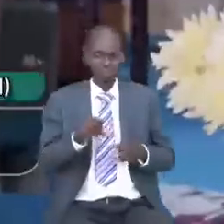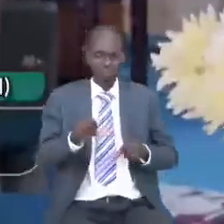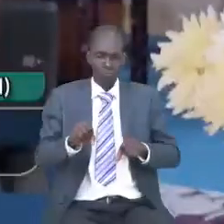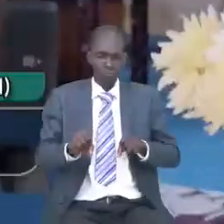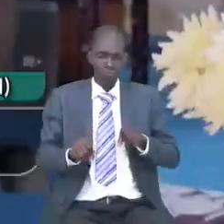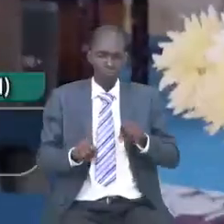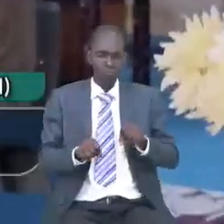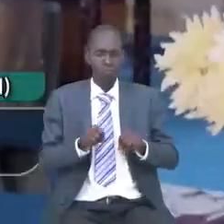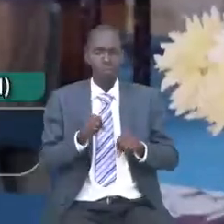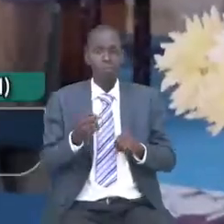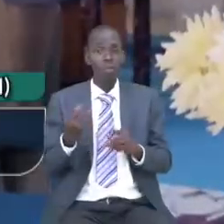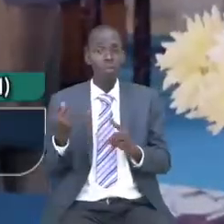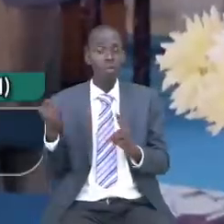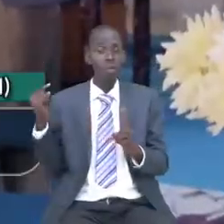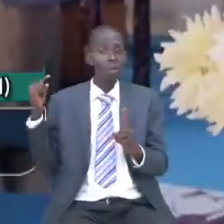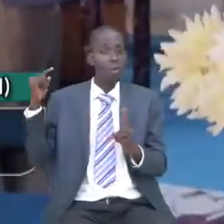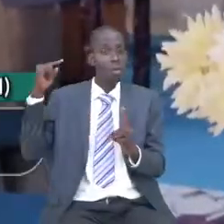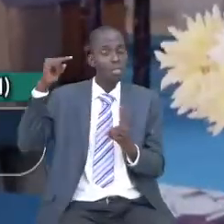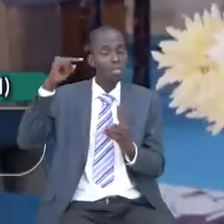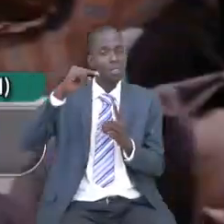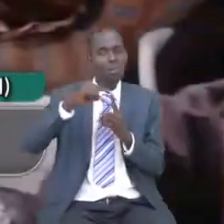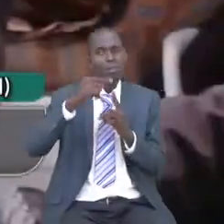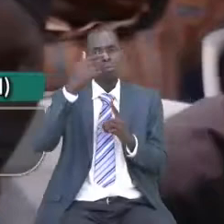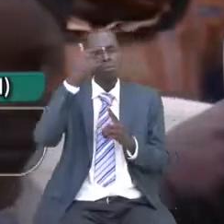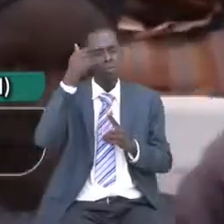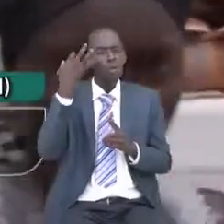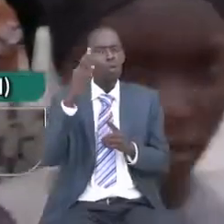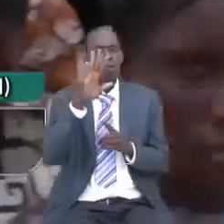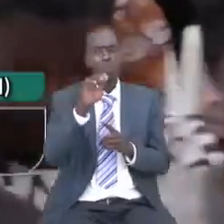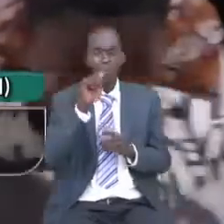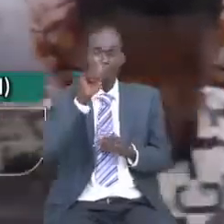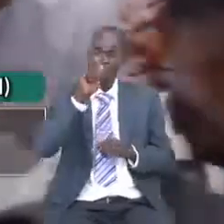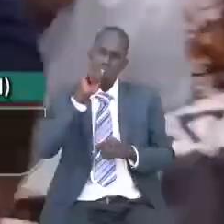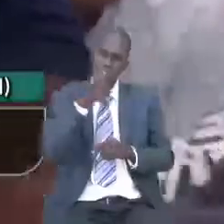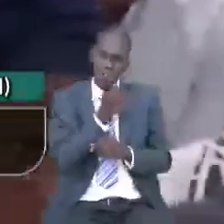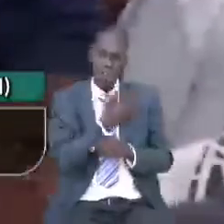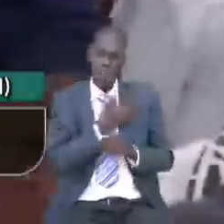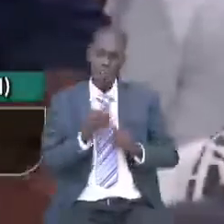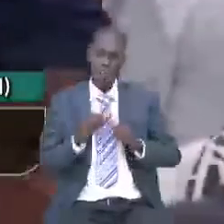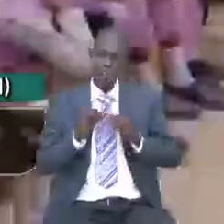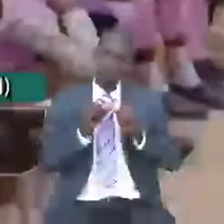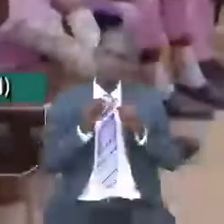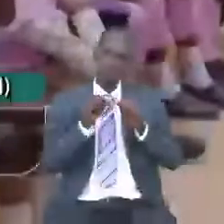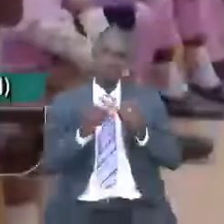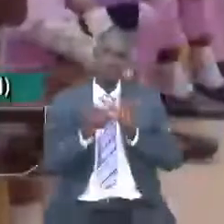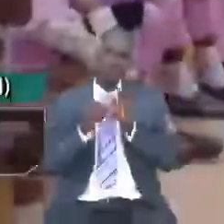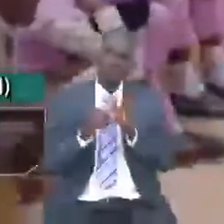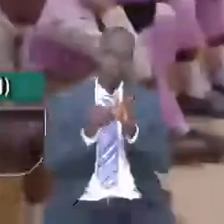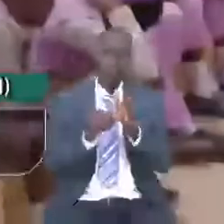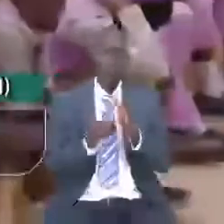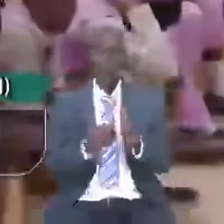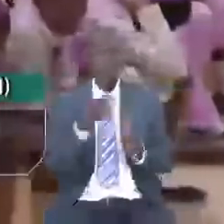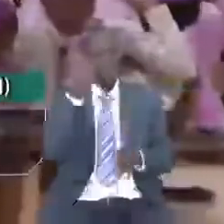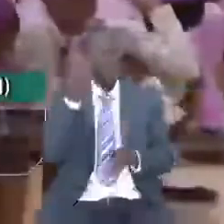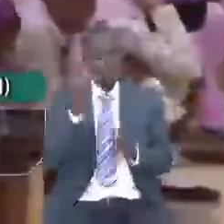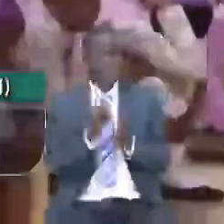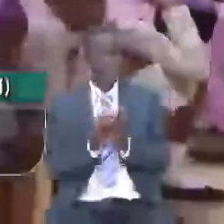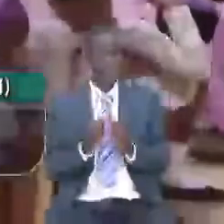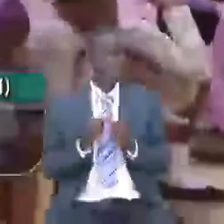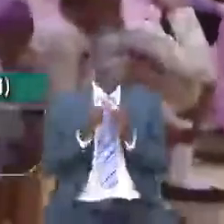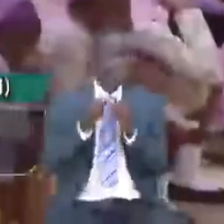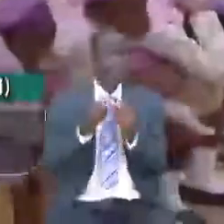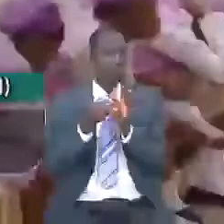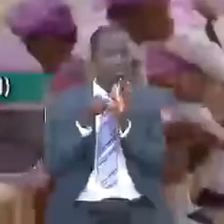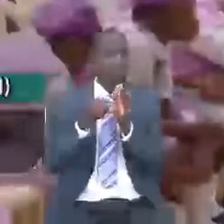until because of the perseverance. And that perseverance made